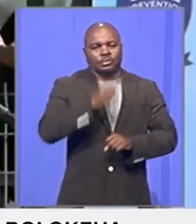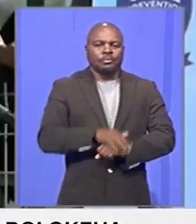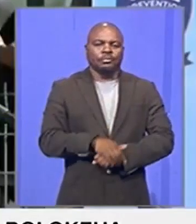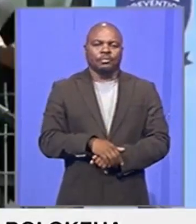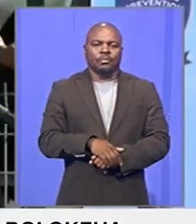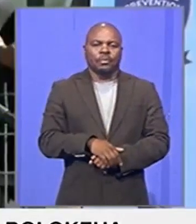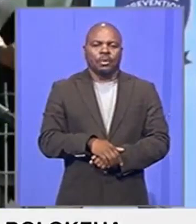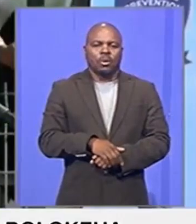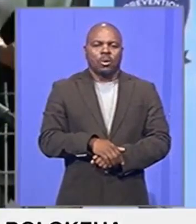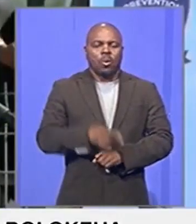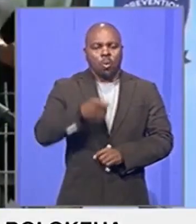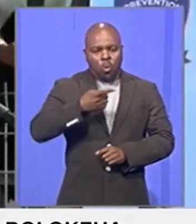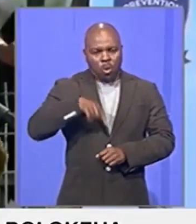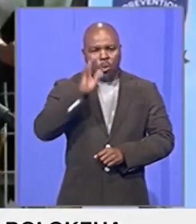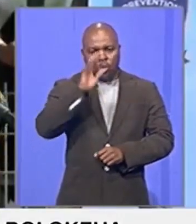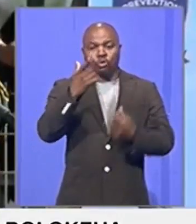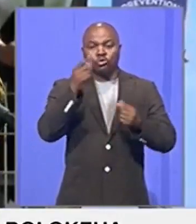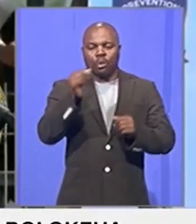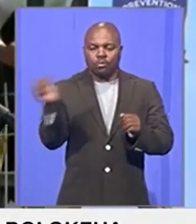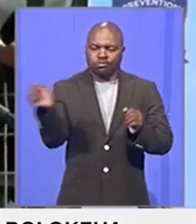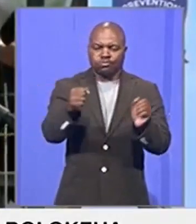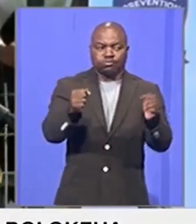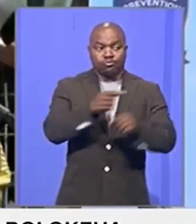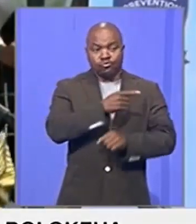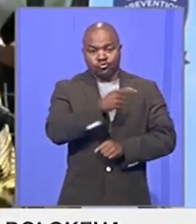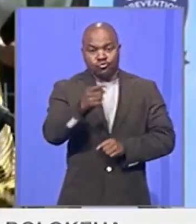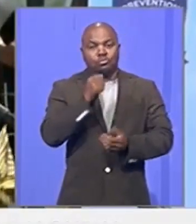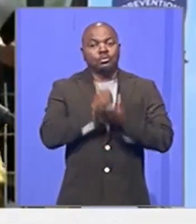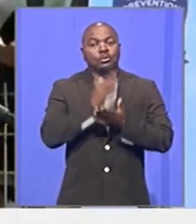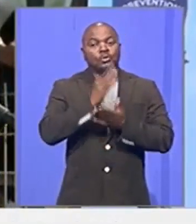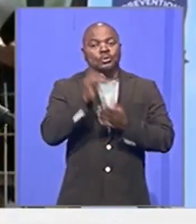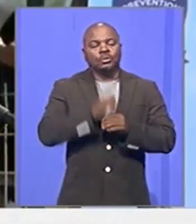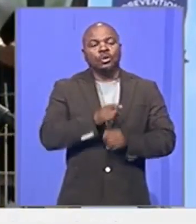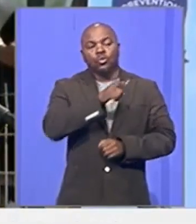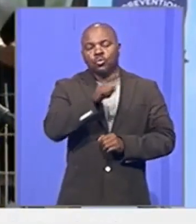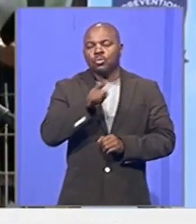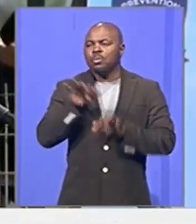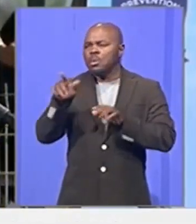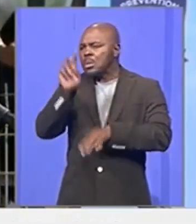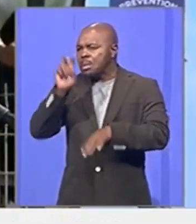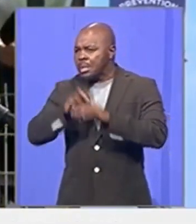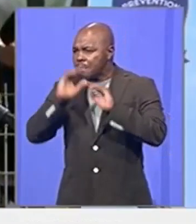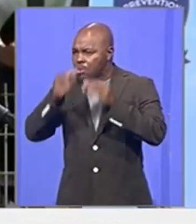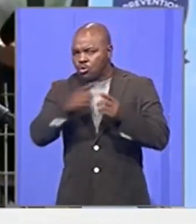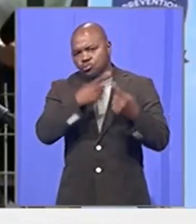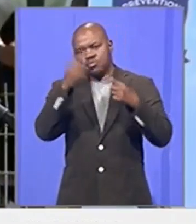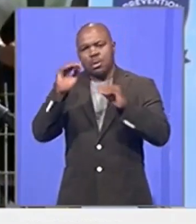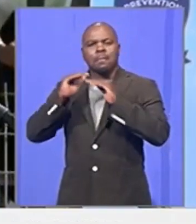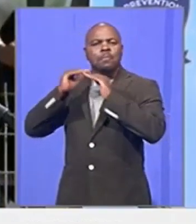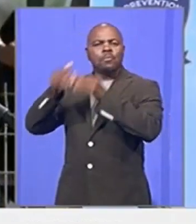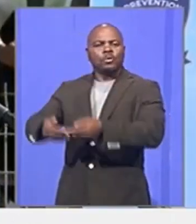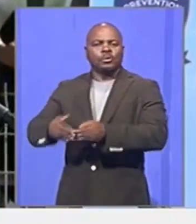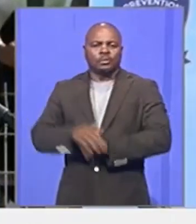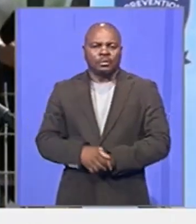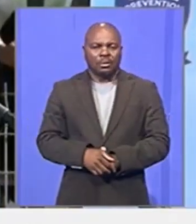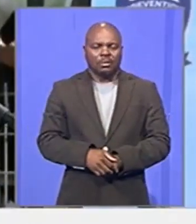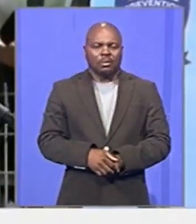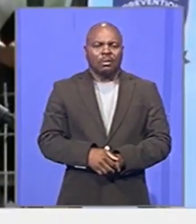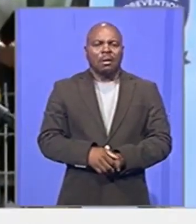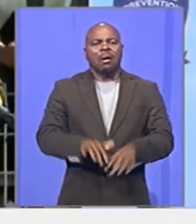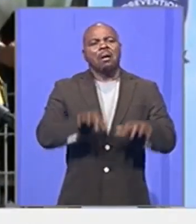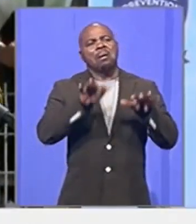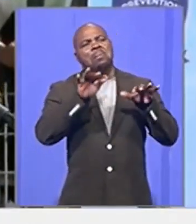We will deploy you to protect all our people where they need protection. Gone are the days